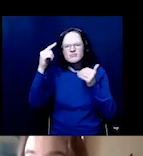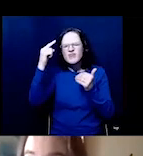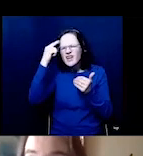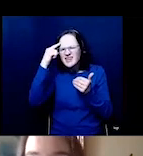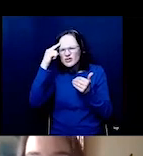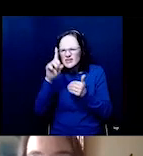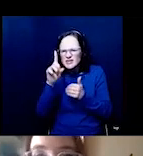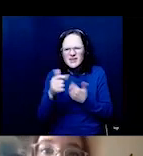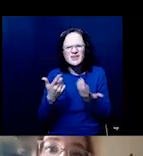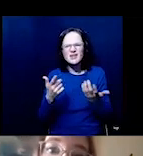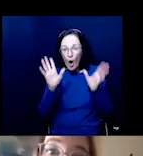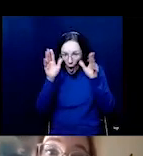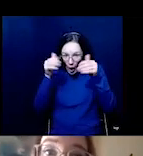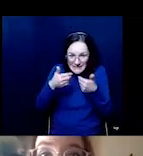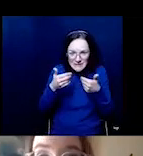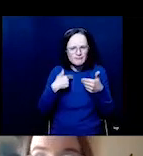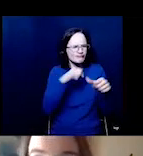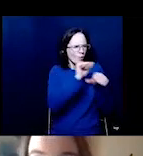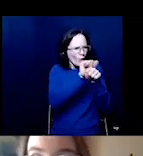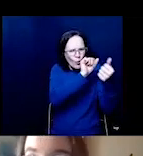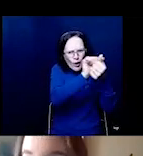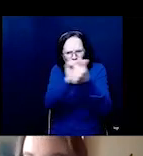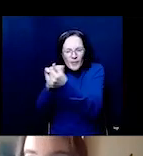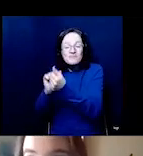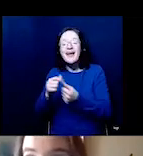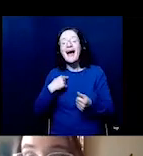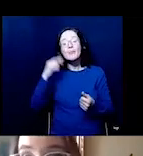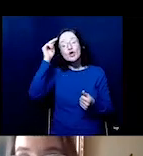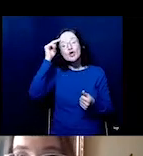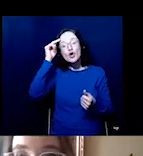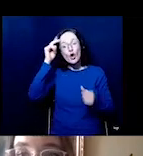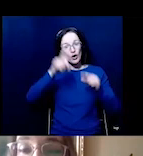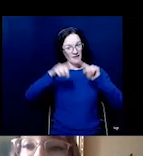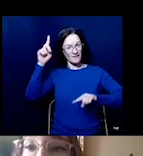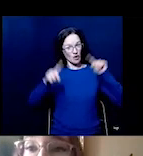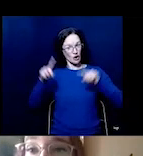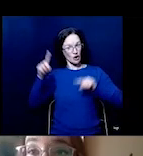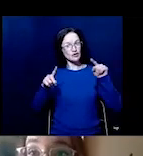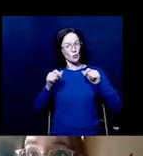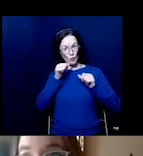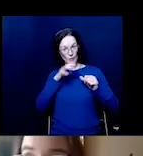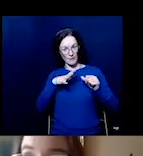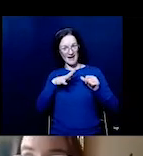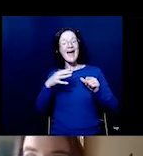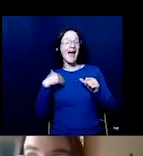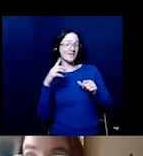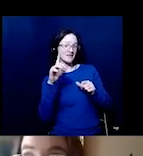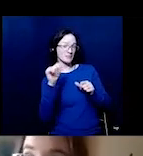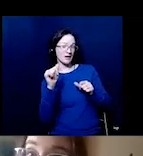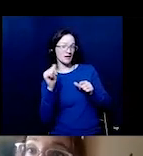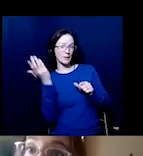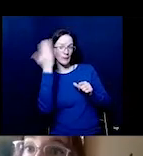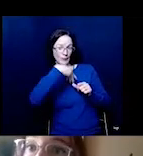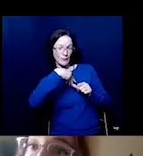on the autism spectrum. I'm a neurodiverse woman with an invisible disability. So my main disability is a